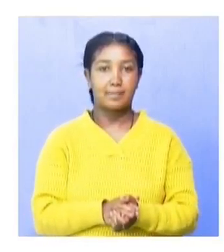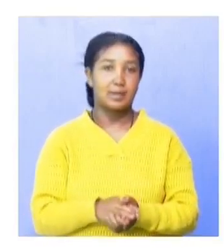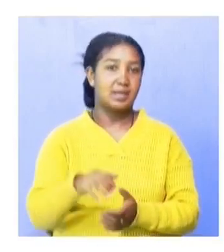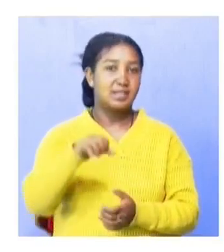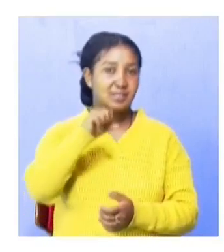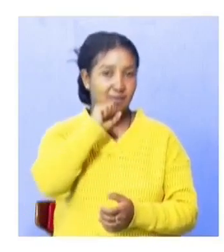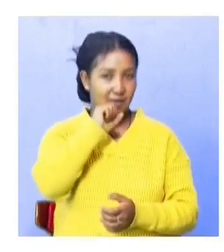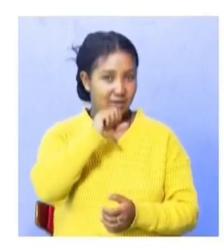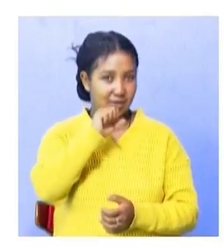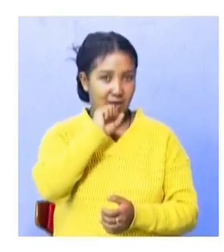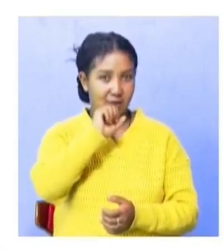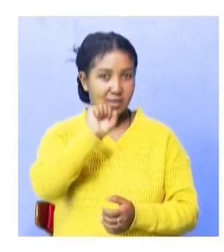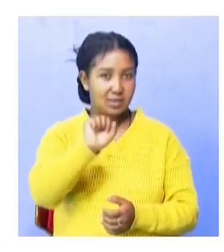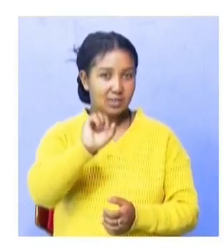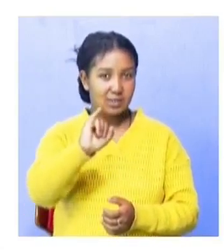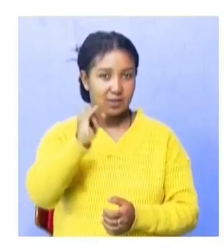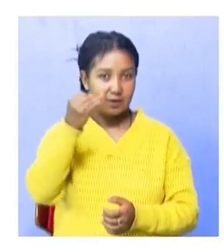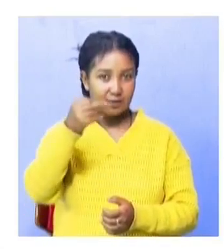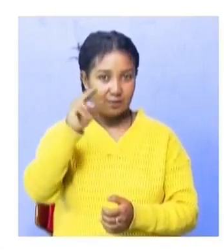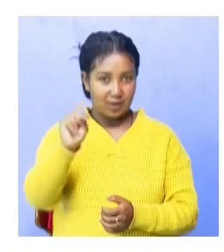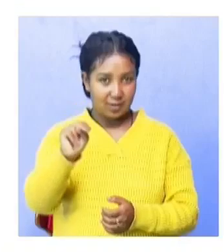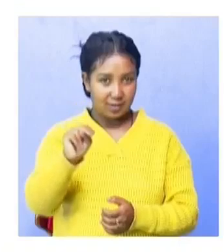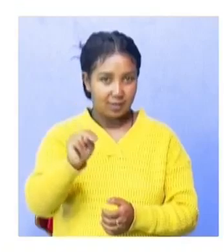Stephen was